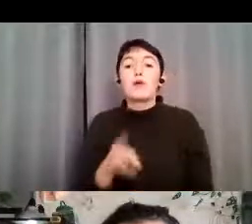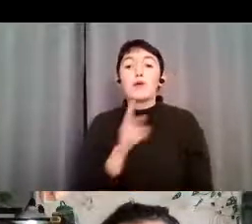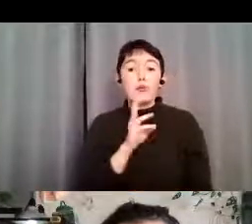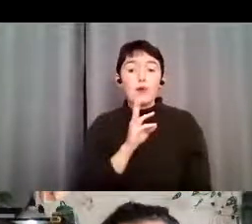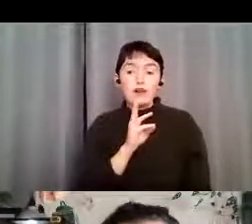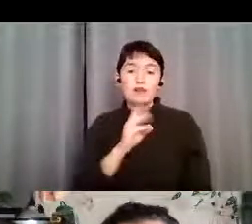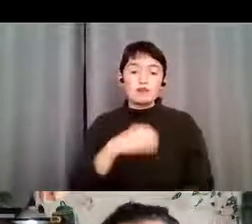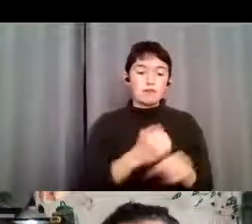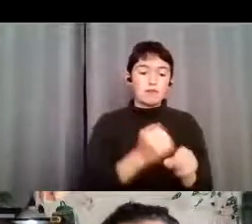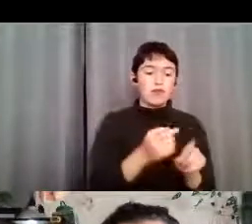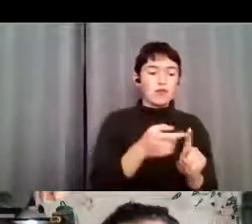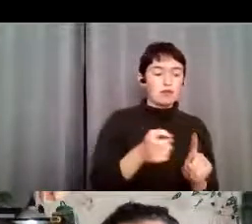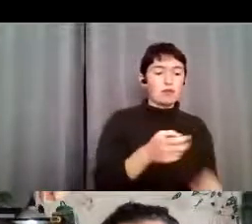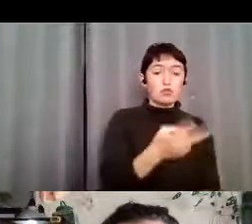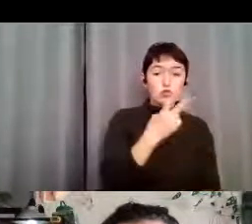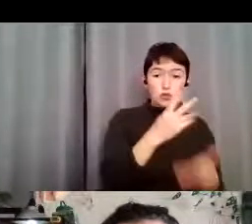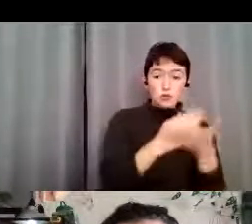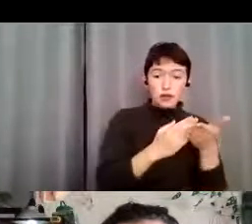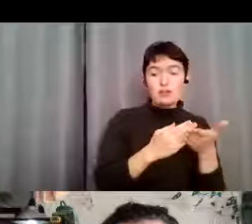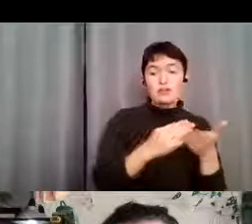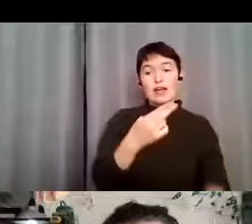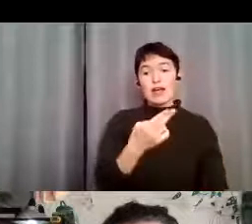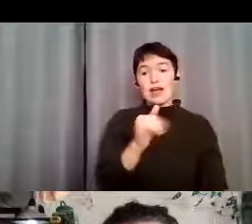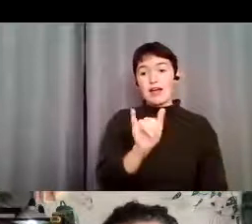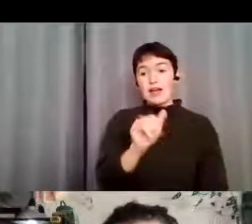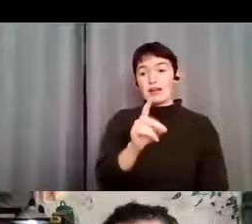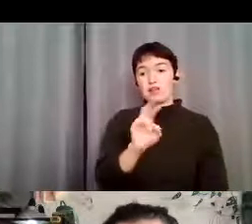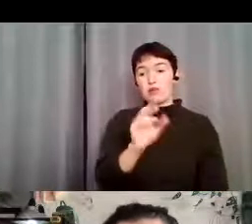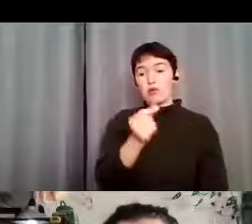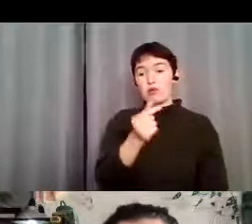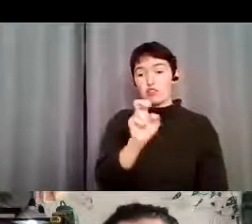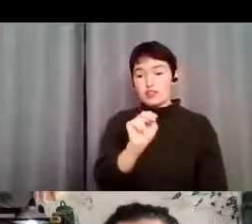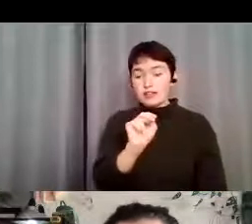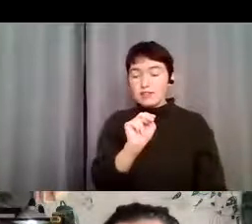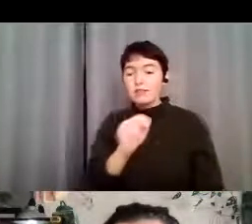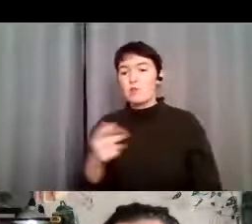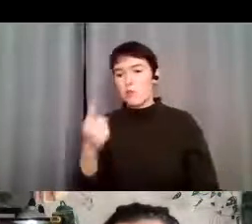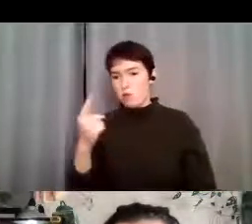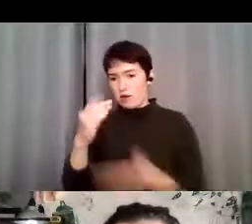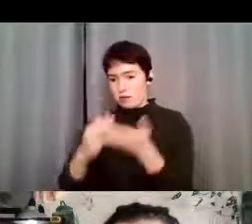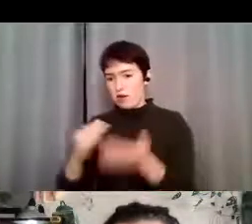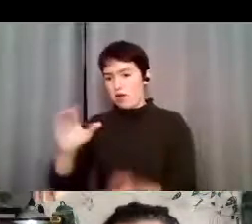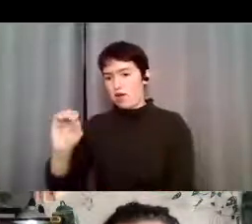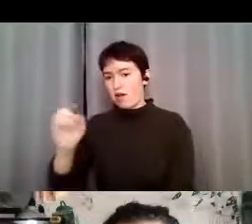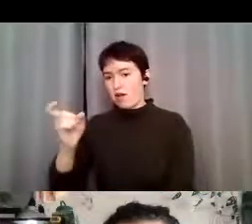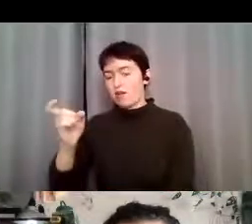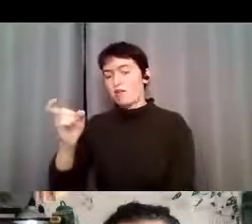and one part oxygen. And so one part of that, the hydrogen part, can come from the sun.